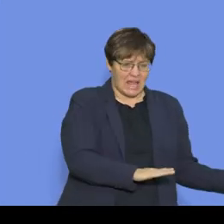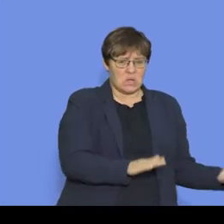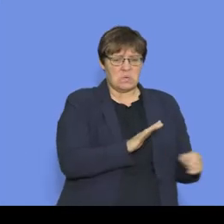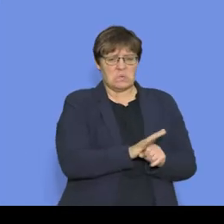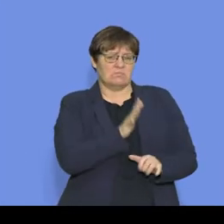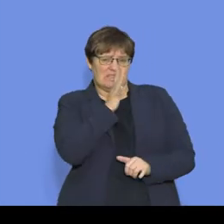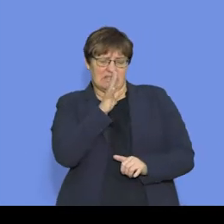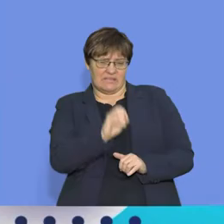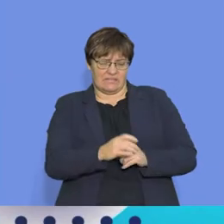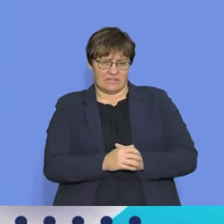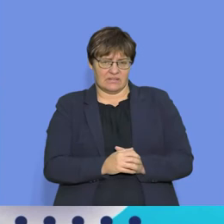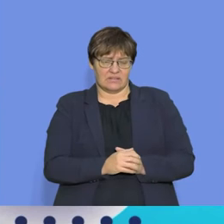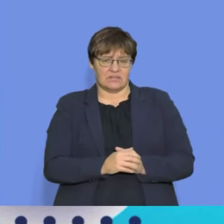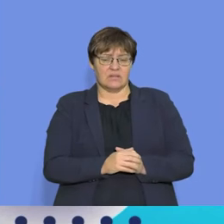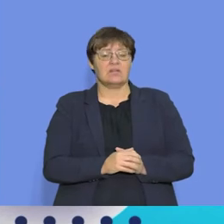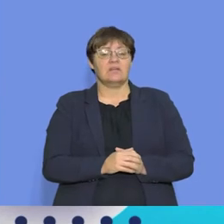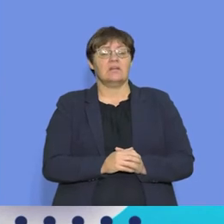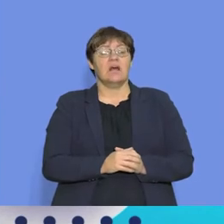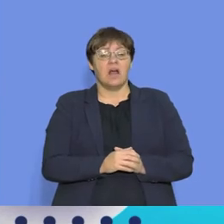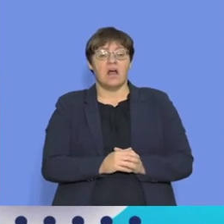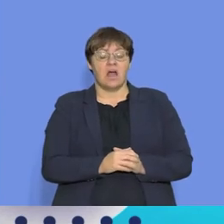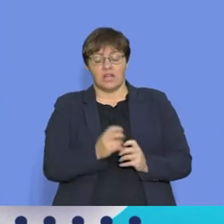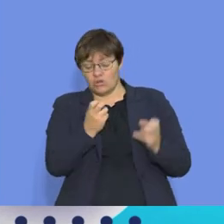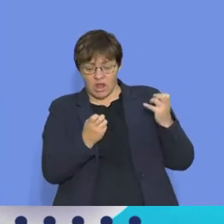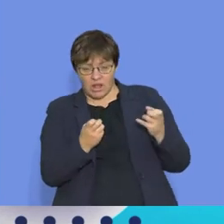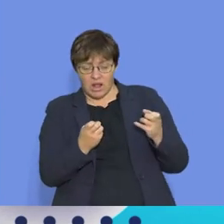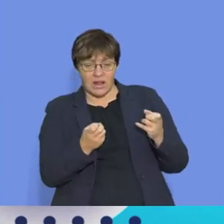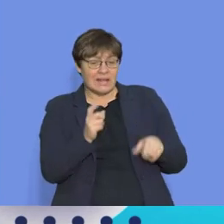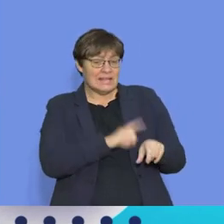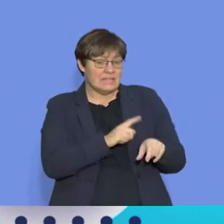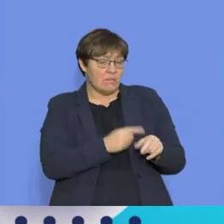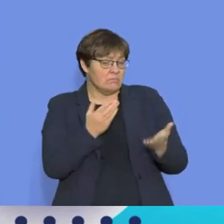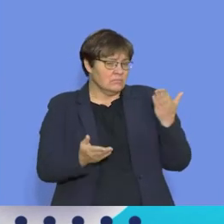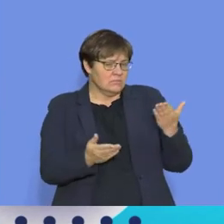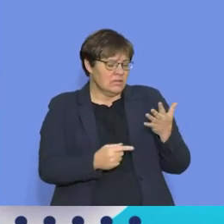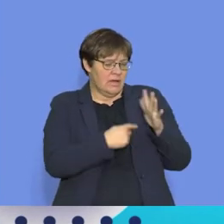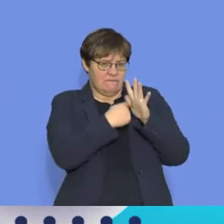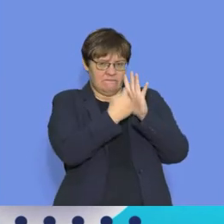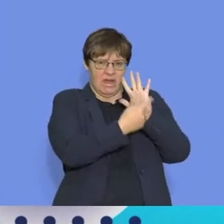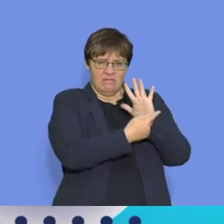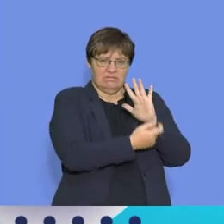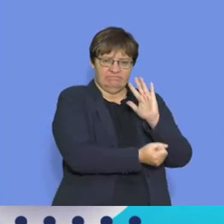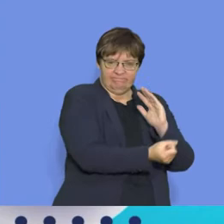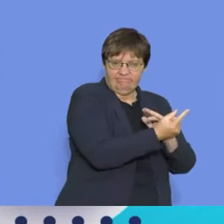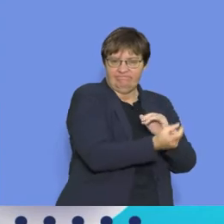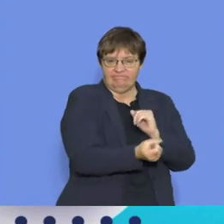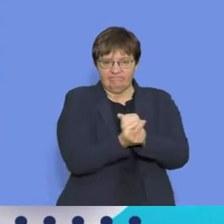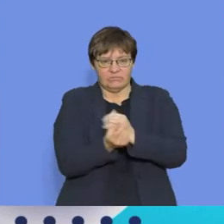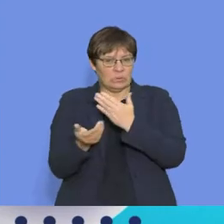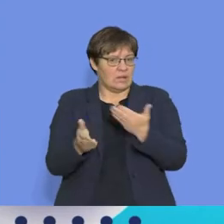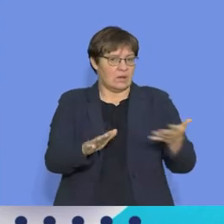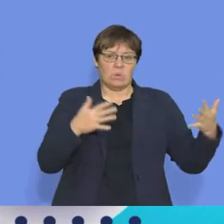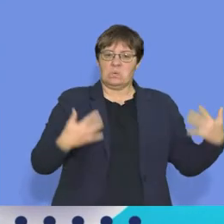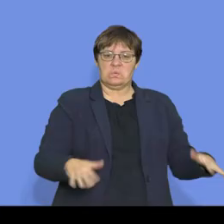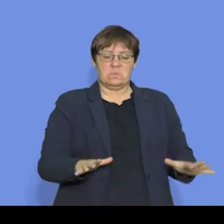And in the geological timescale, there have been 5 mass extinctions throughout